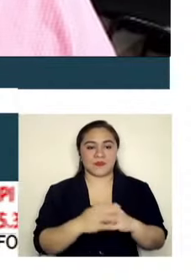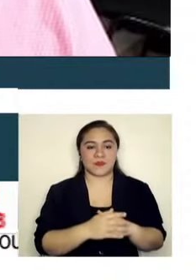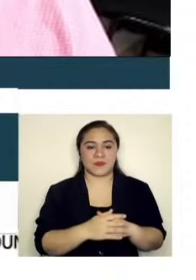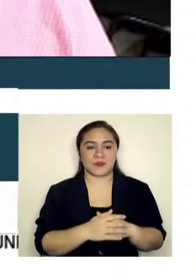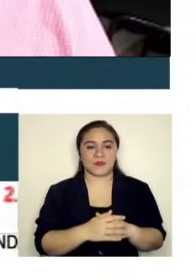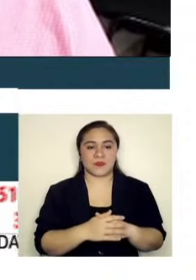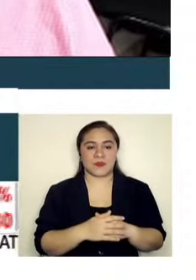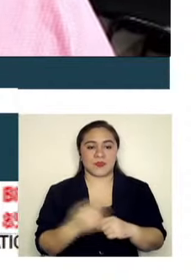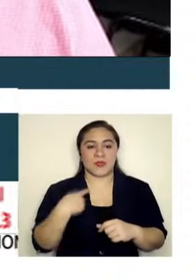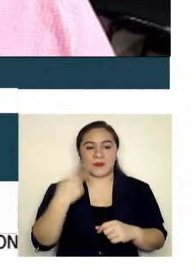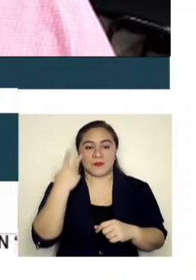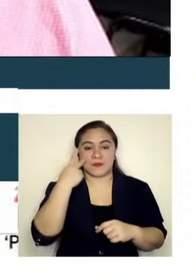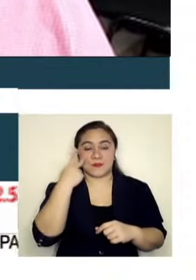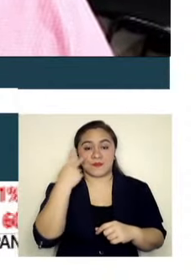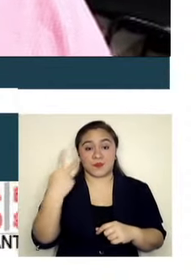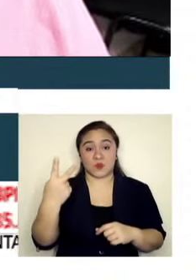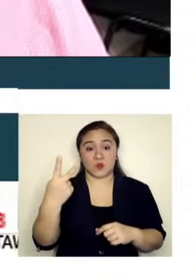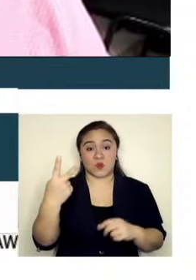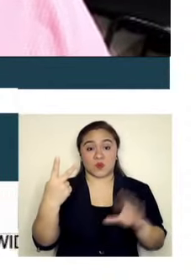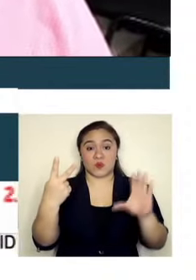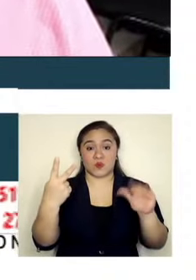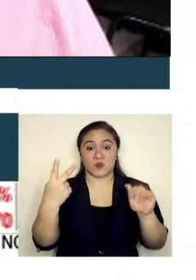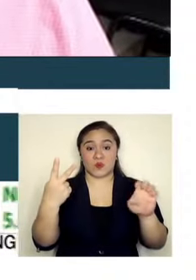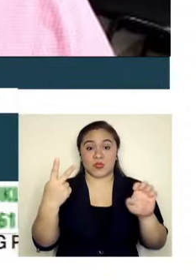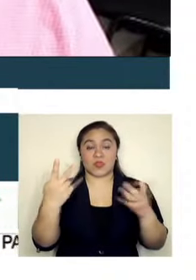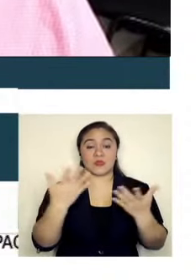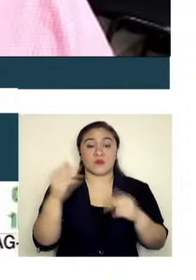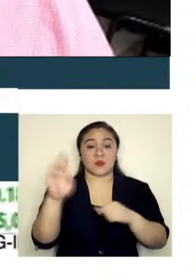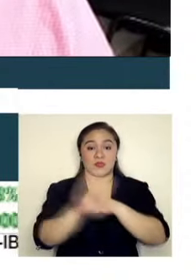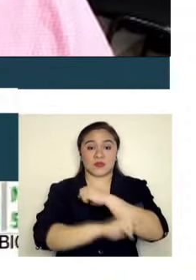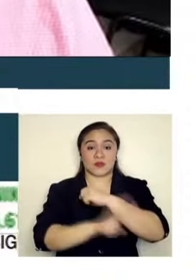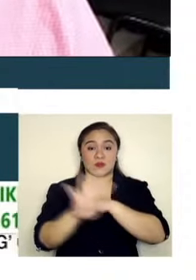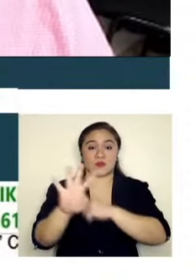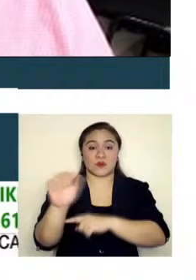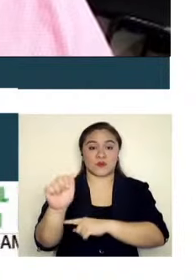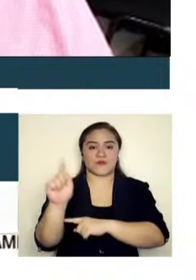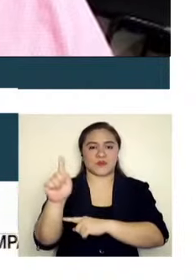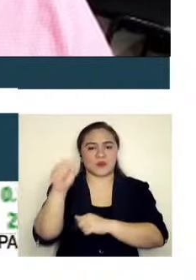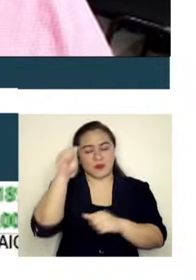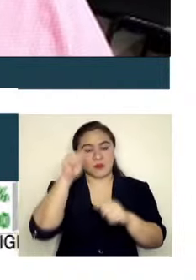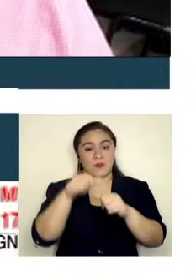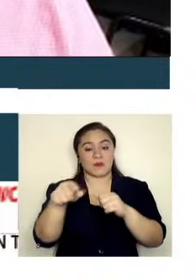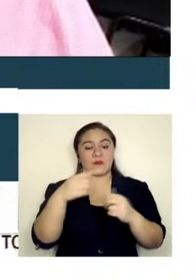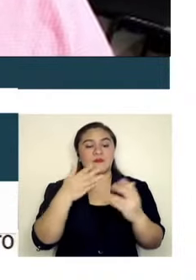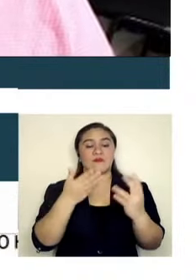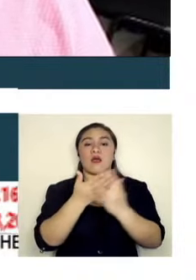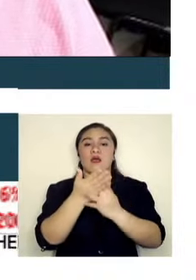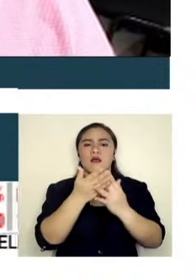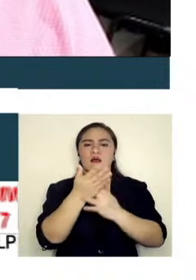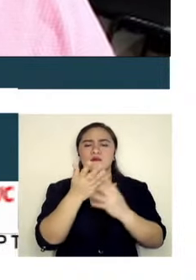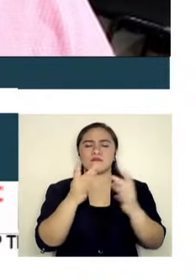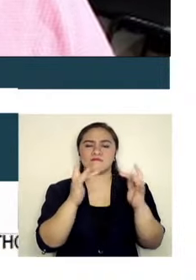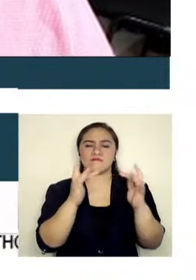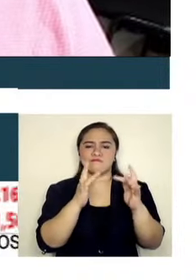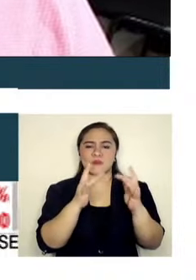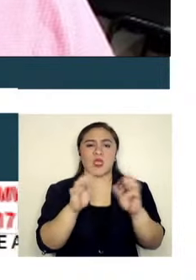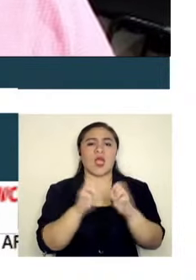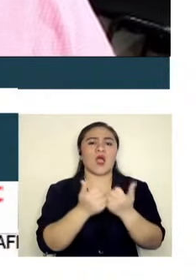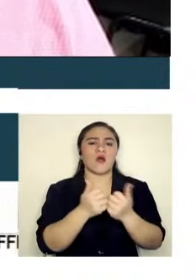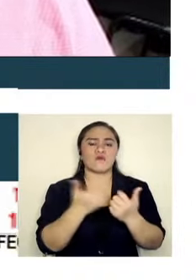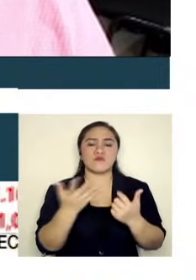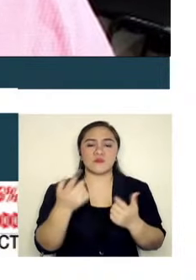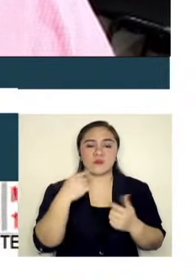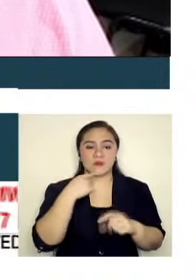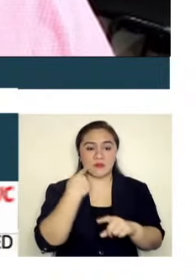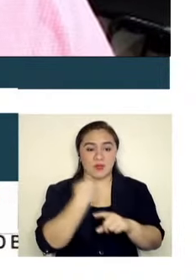cases of Delta variant there in Calabarzon. Contact tracing, what can you tell us about the latest in contact tracing